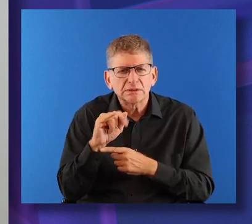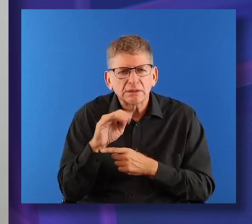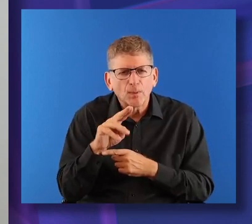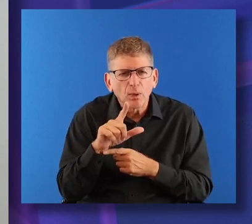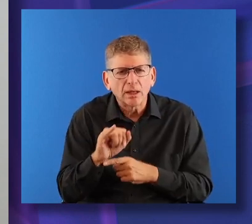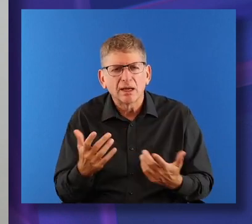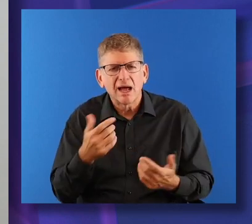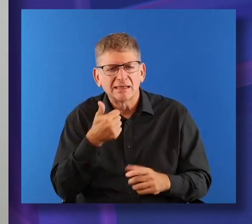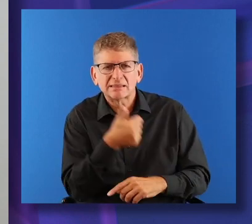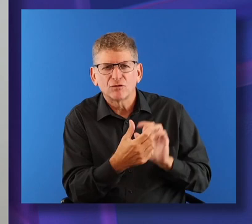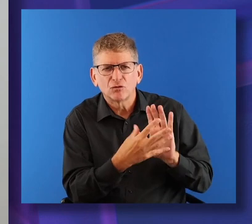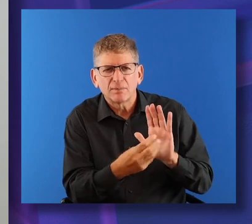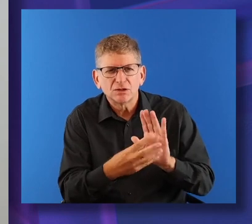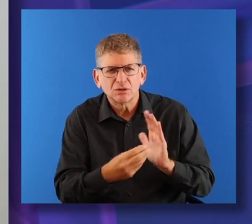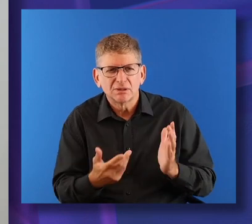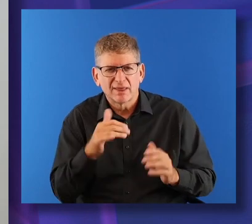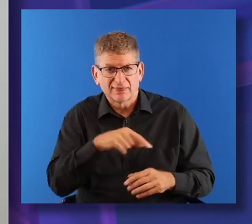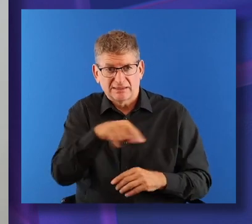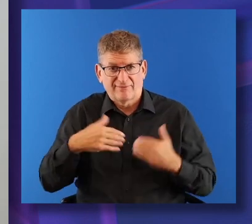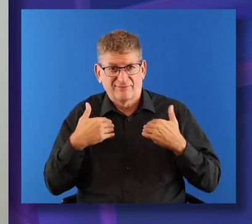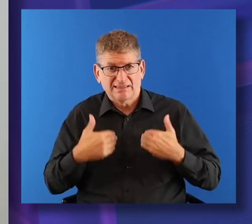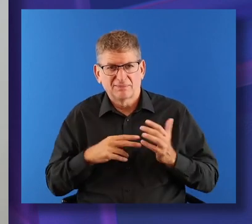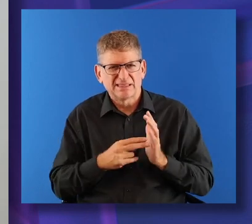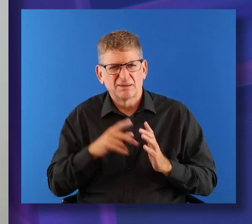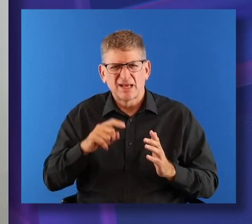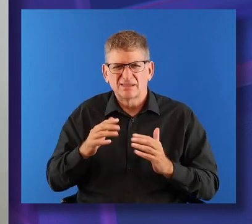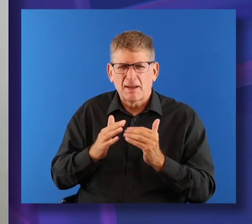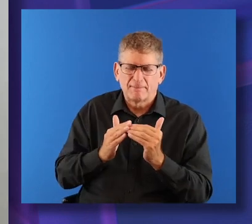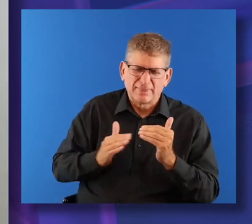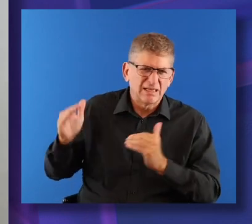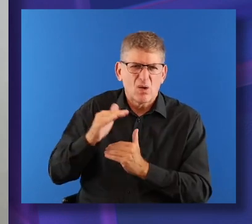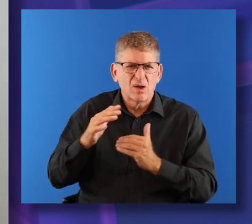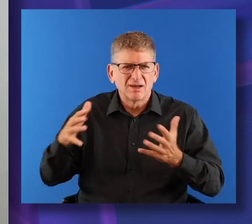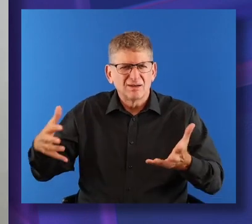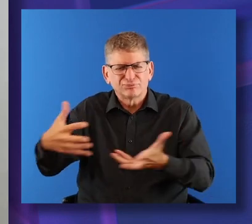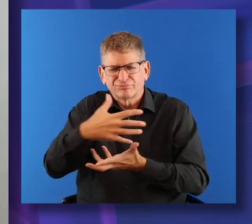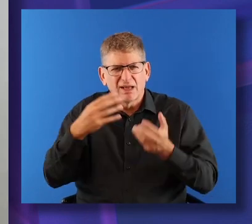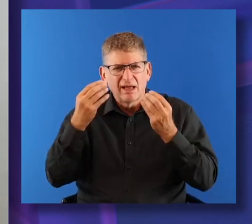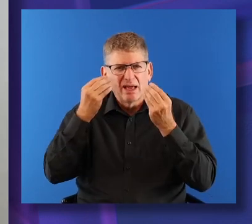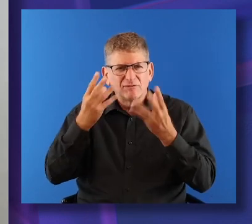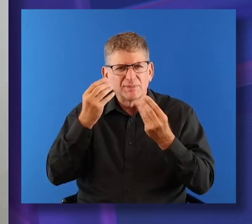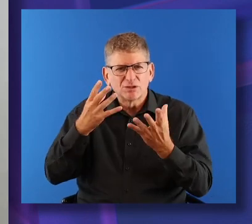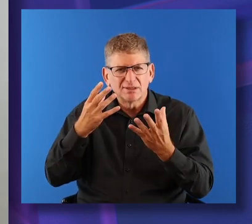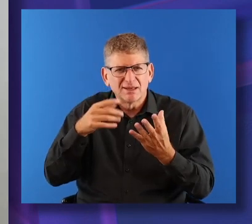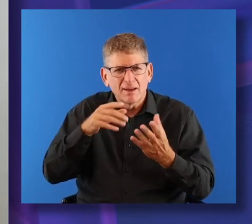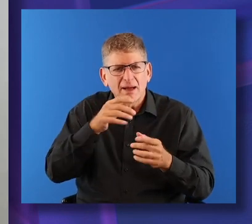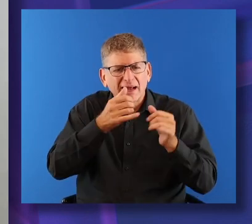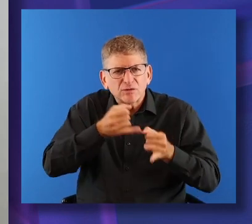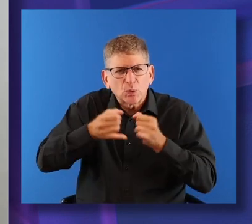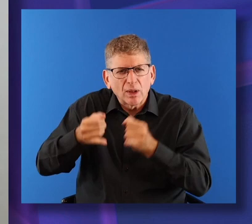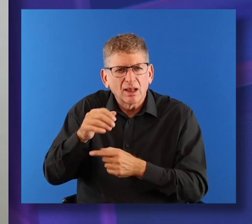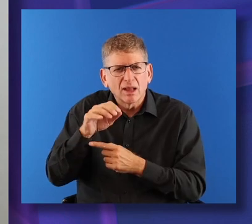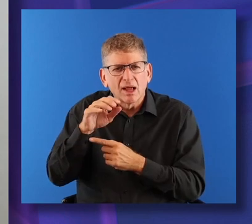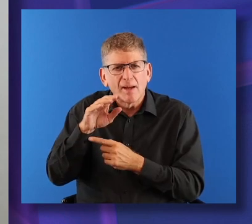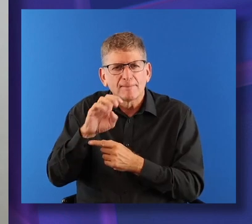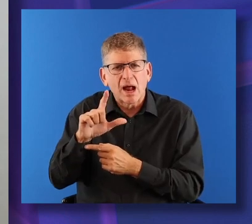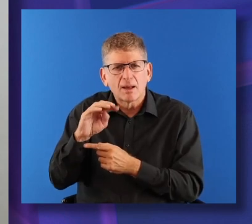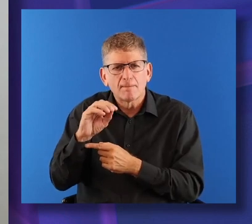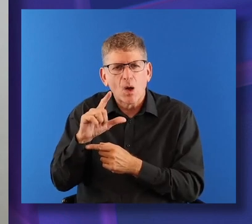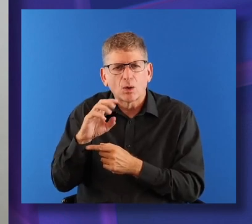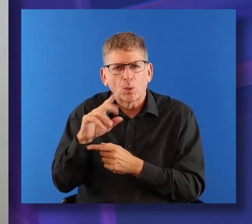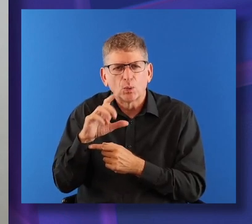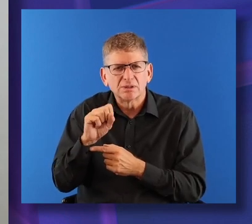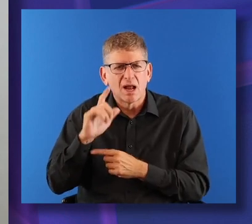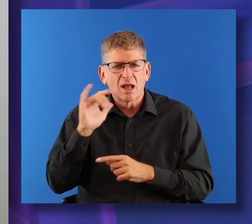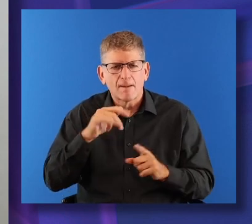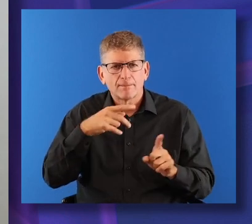capability of simulating individual biomolecules like proteins and need to deal with much more complex biosystems like